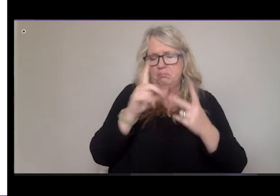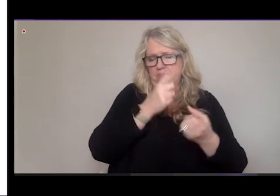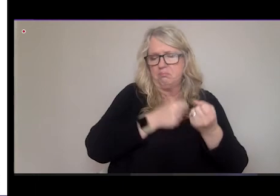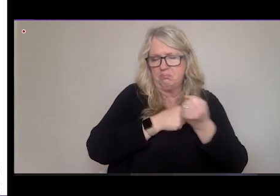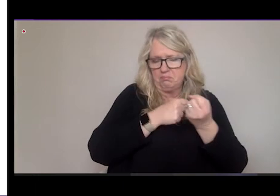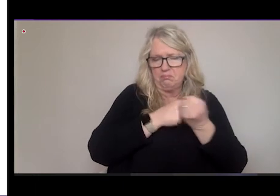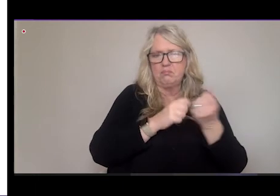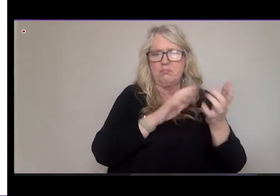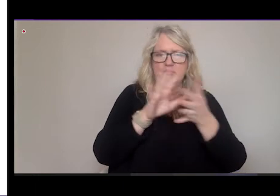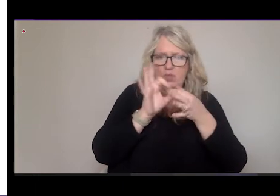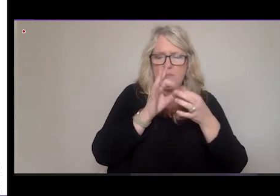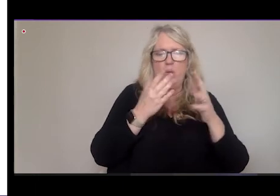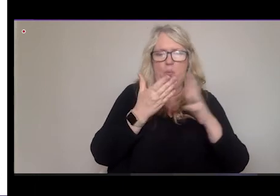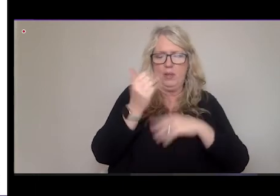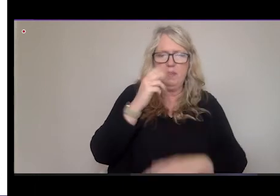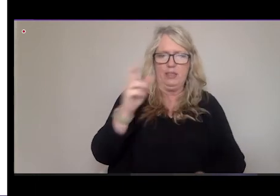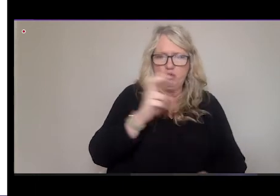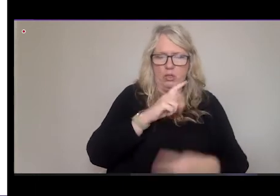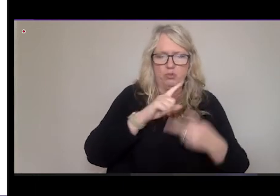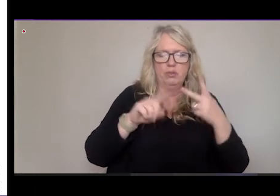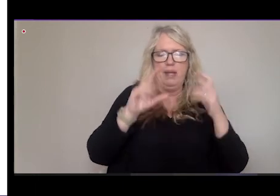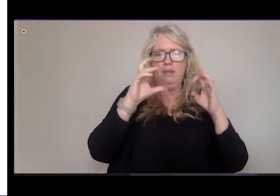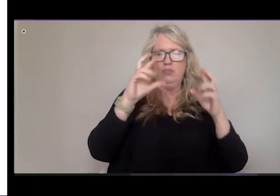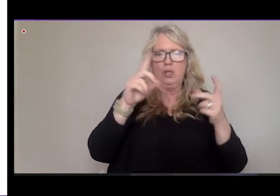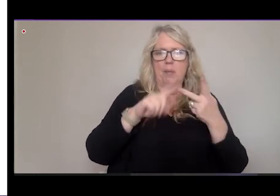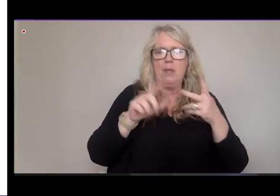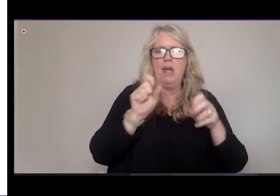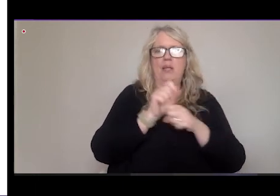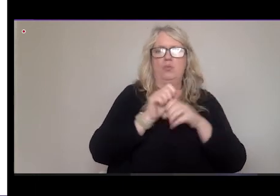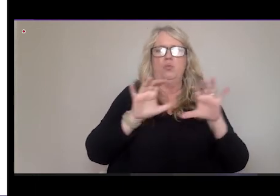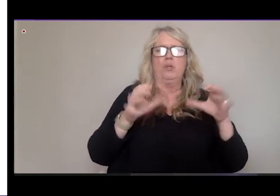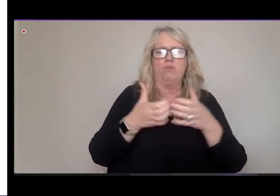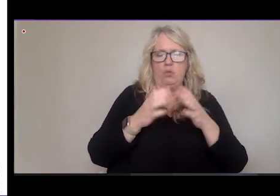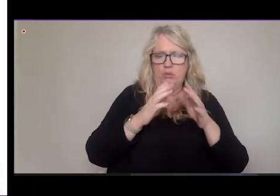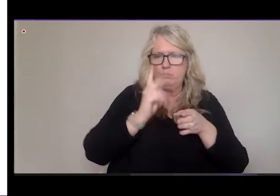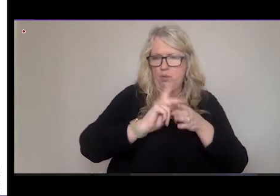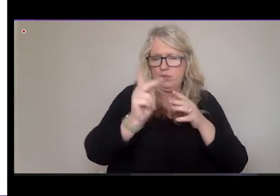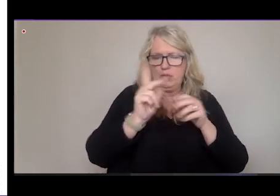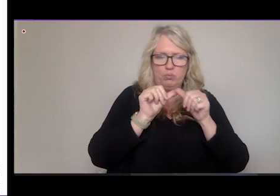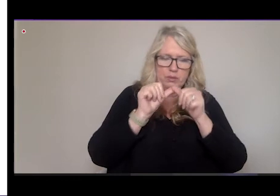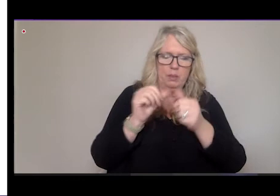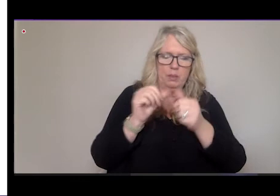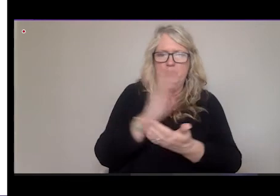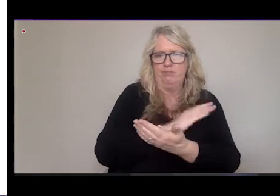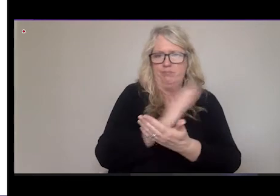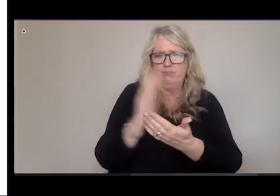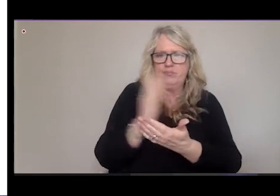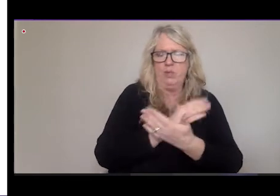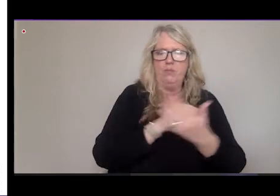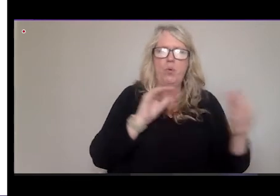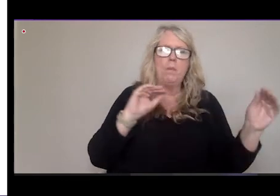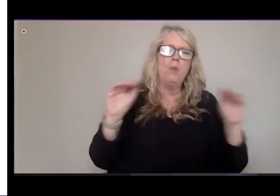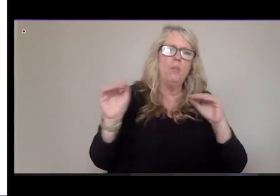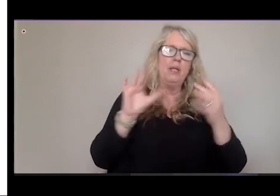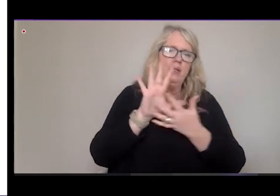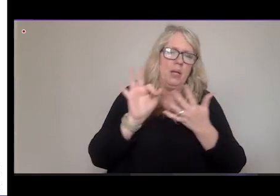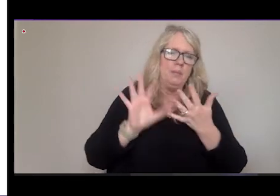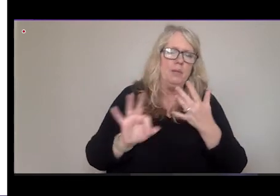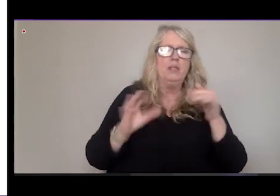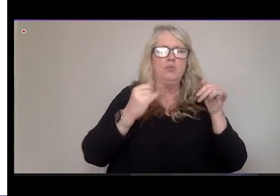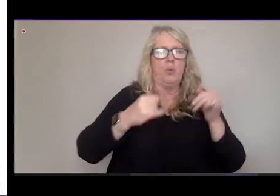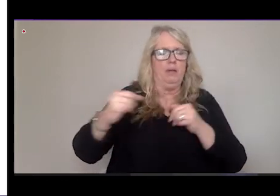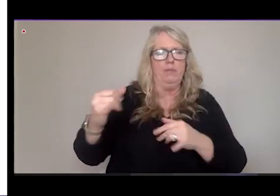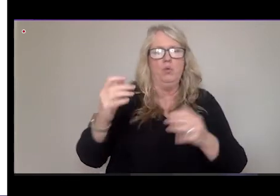technology. She supports connections across transportation, education, and workforce professionals to develop a continuum of